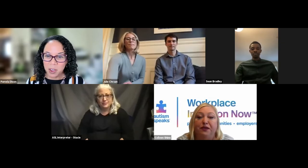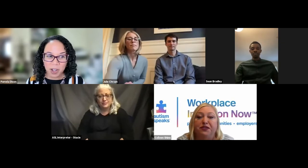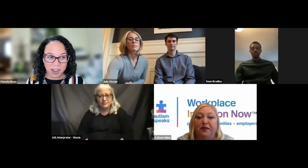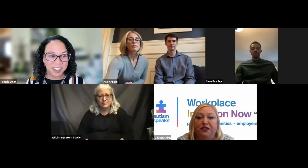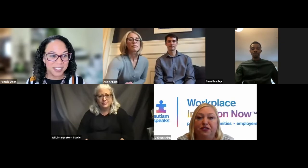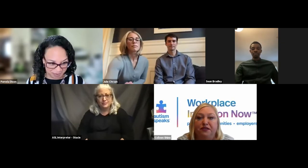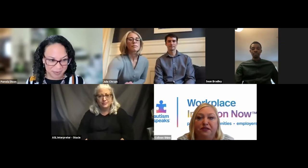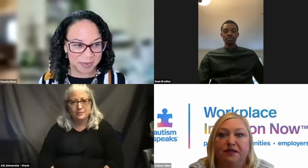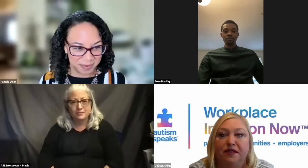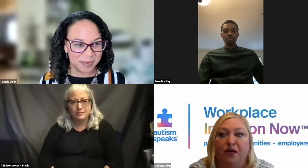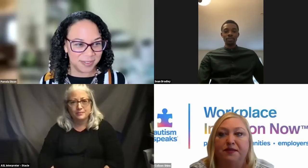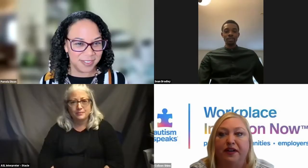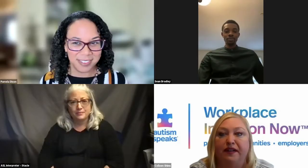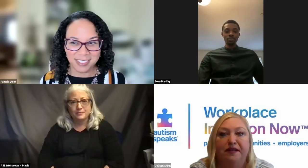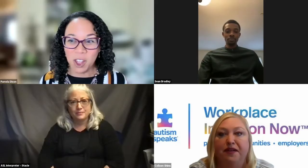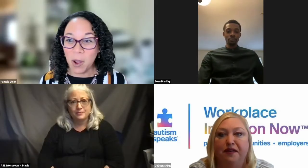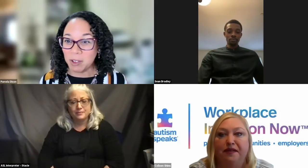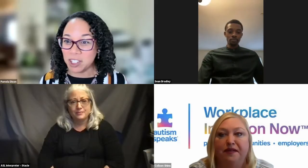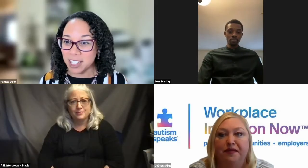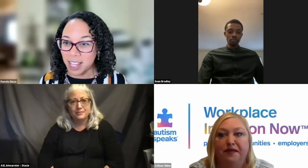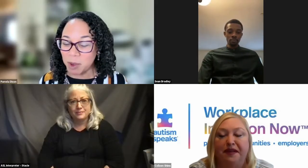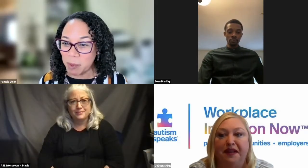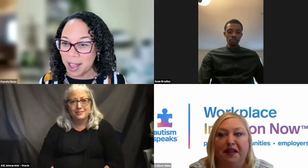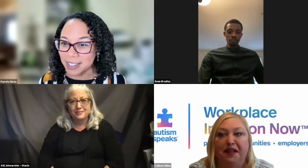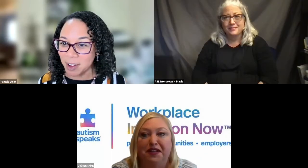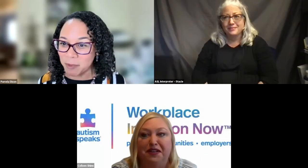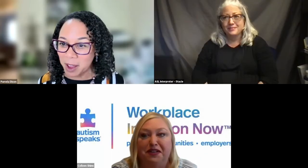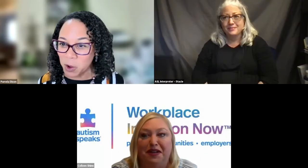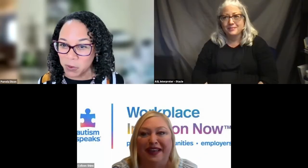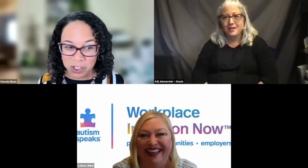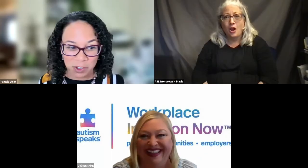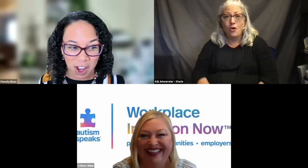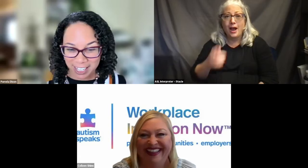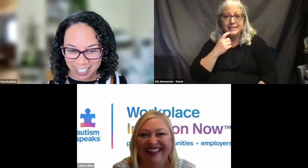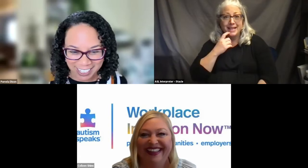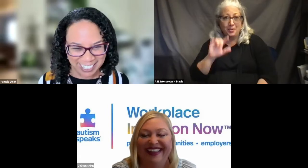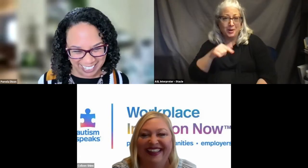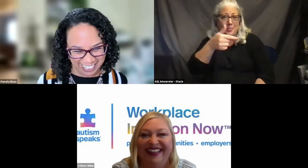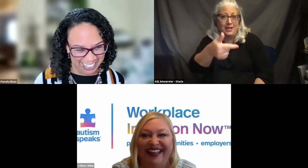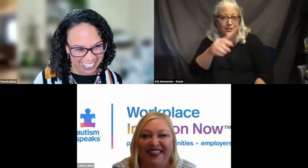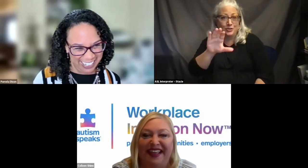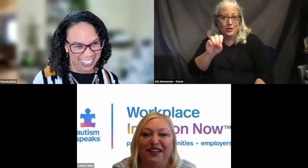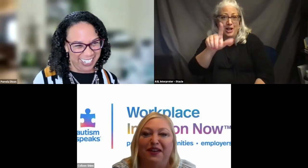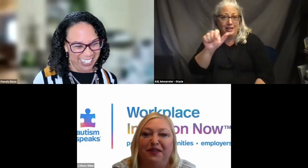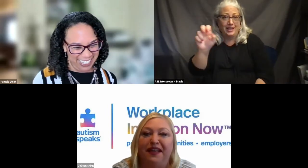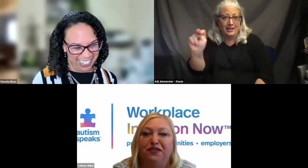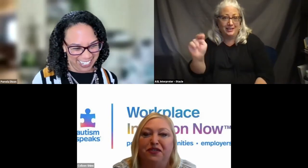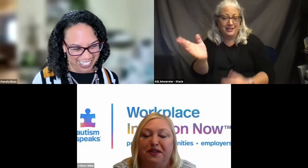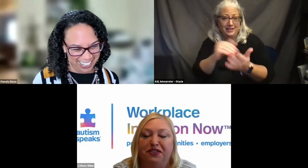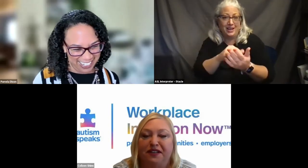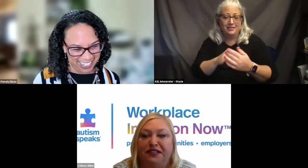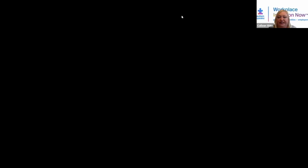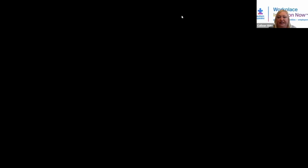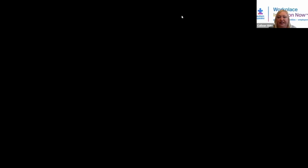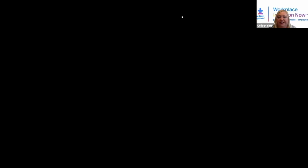Thank you so much. Oh, I'm sorry. No, I was just going to say, I'm going to pass it back over to Pauline. Yeah, thank you. Thank you so